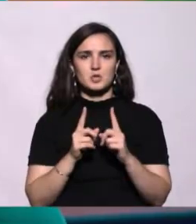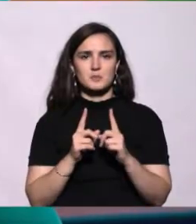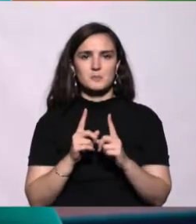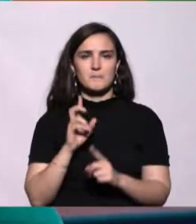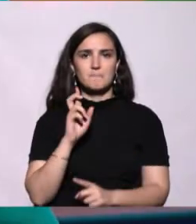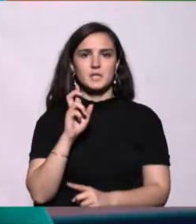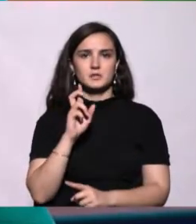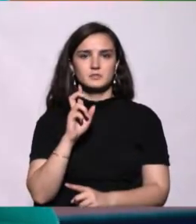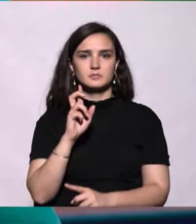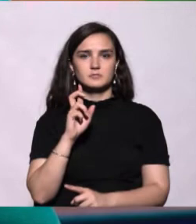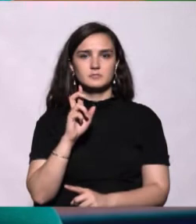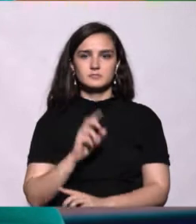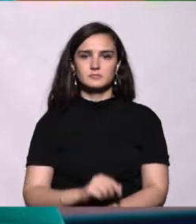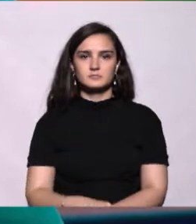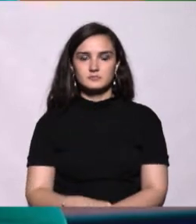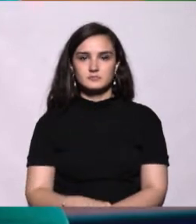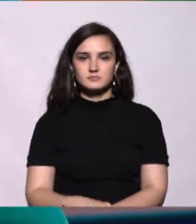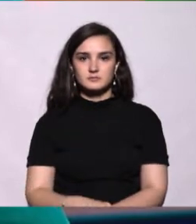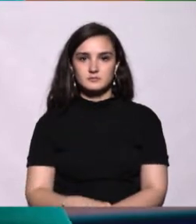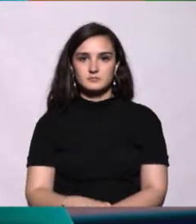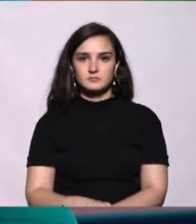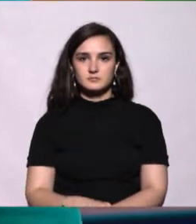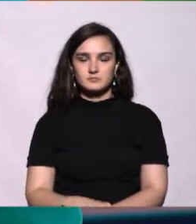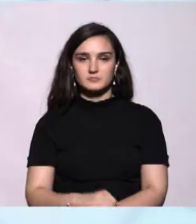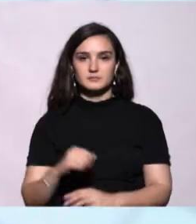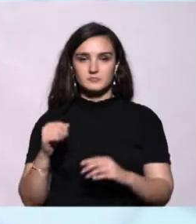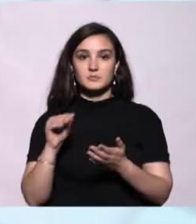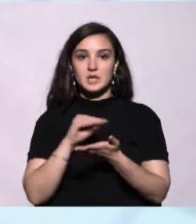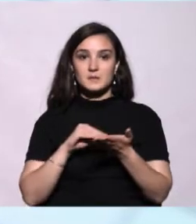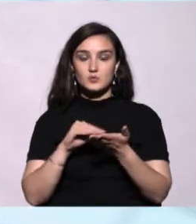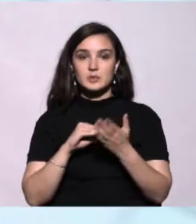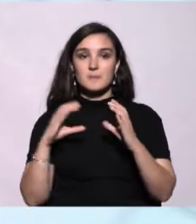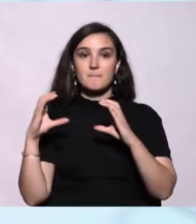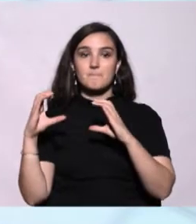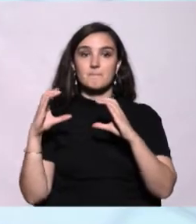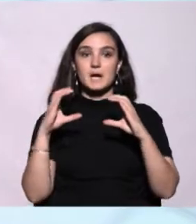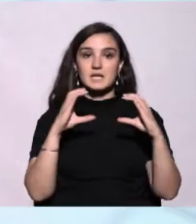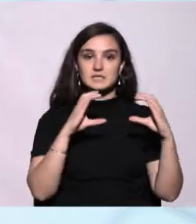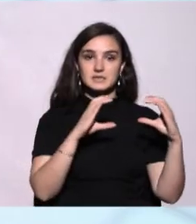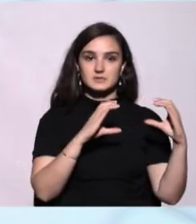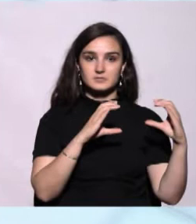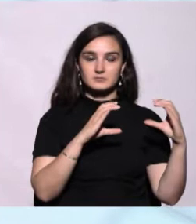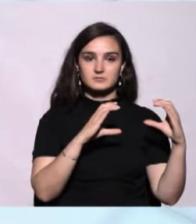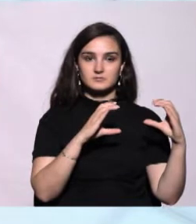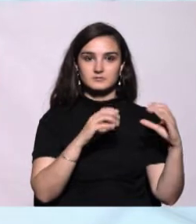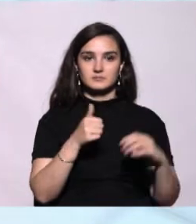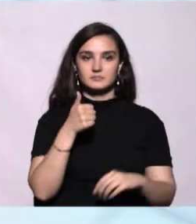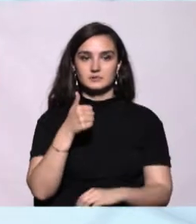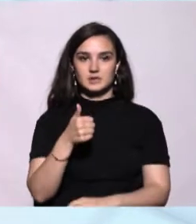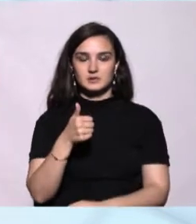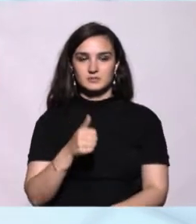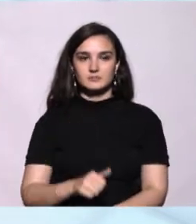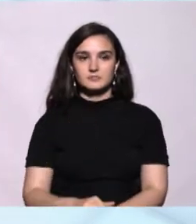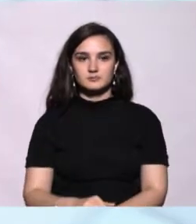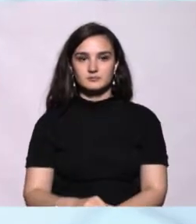soft B. B. Bus. Please repeat after me. Bus. Good.